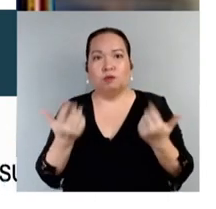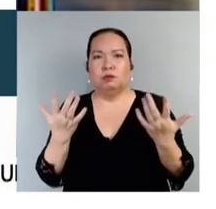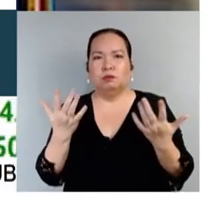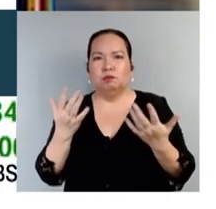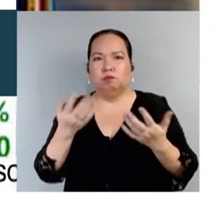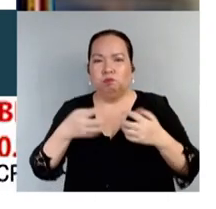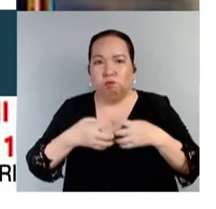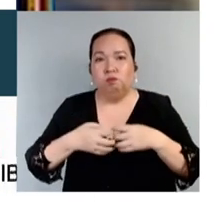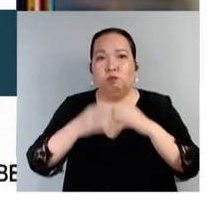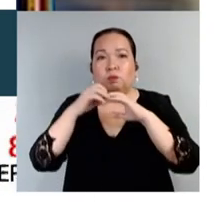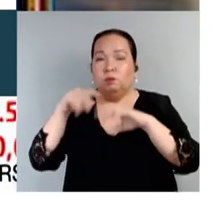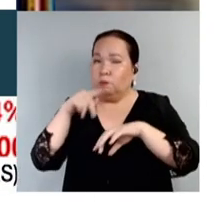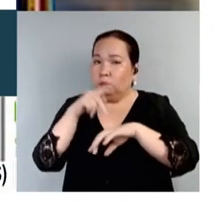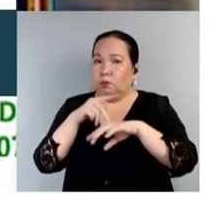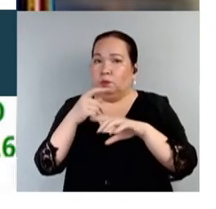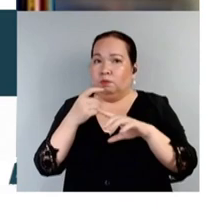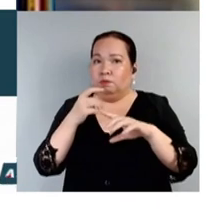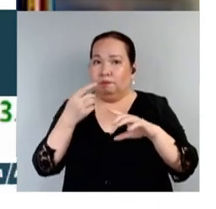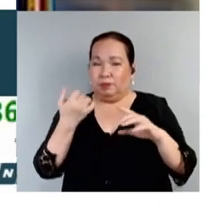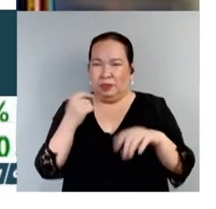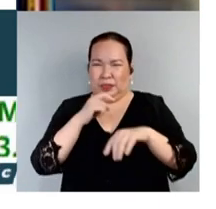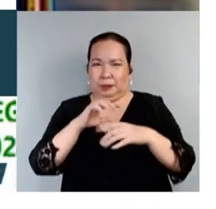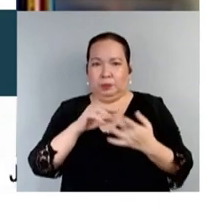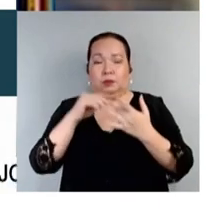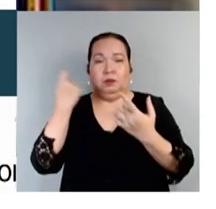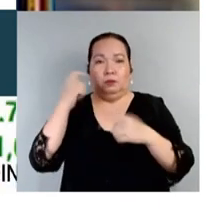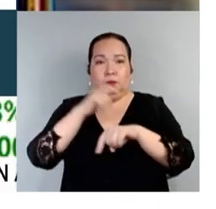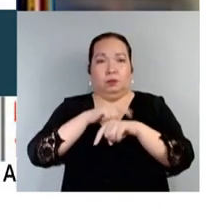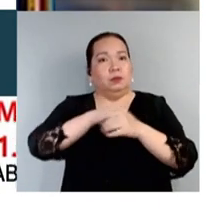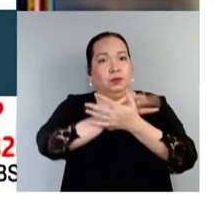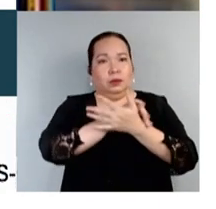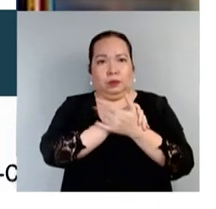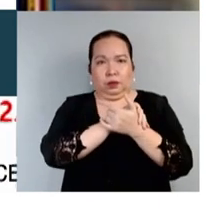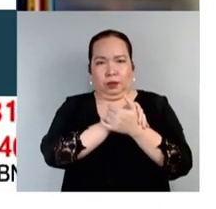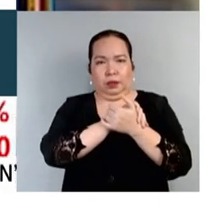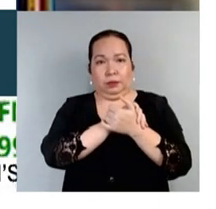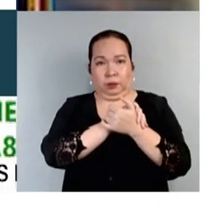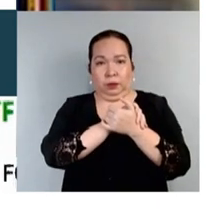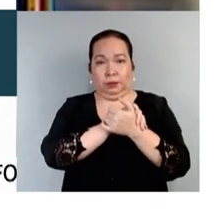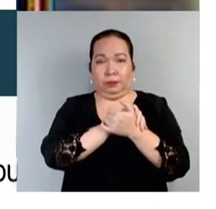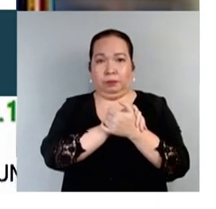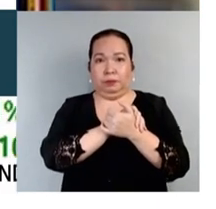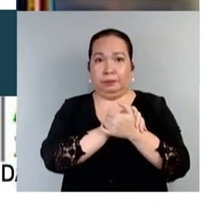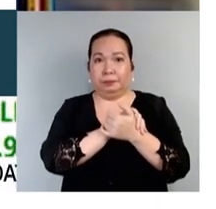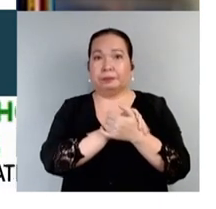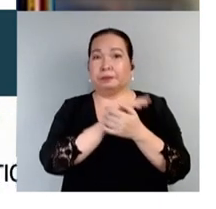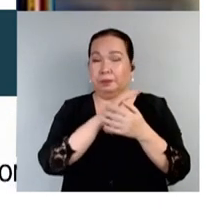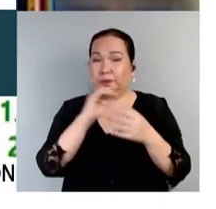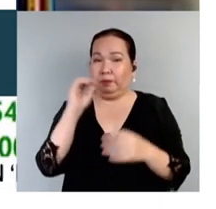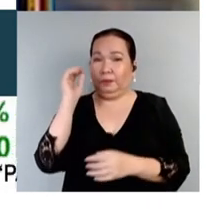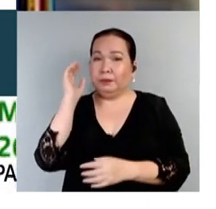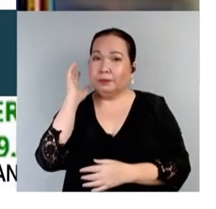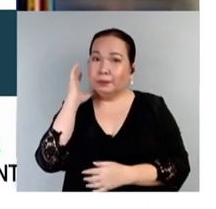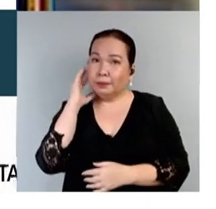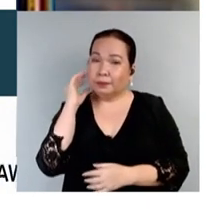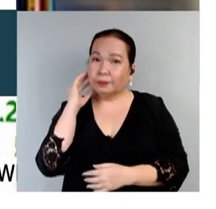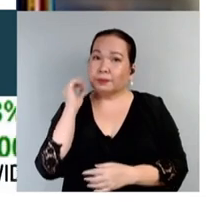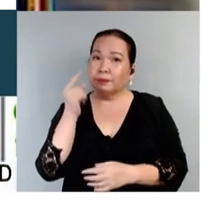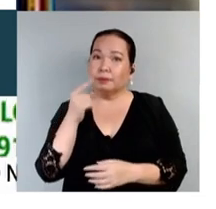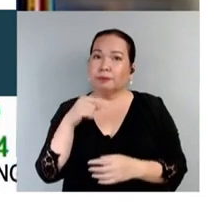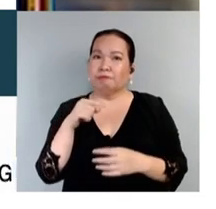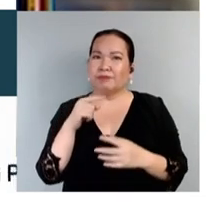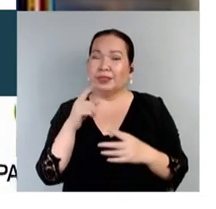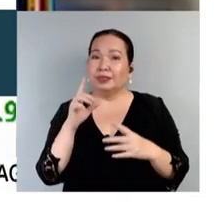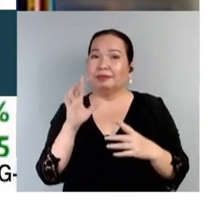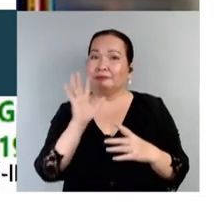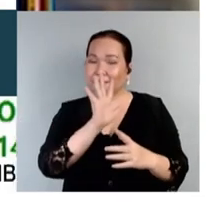And again, as I've said, the experience in legislation is one